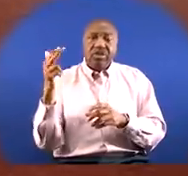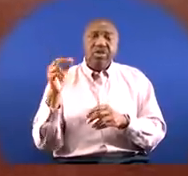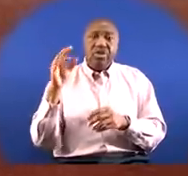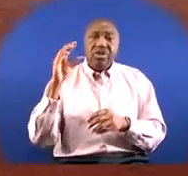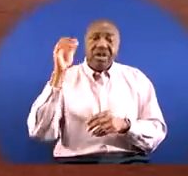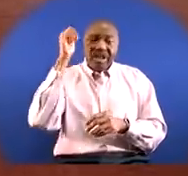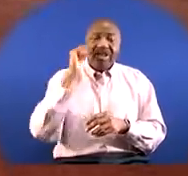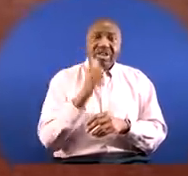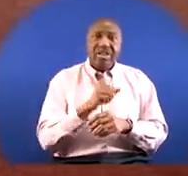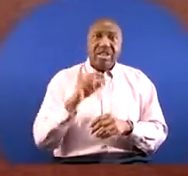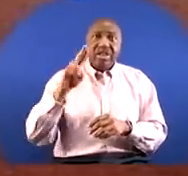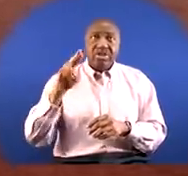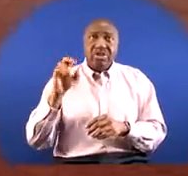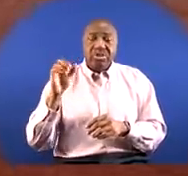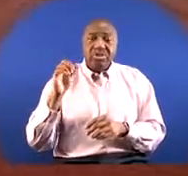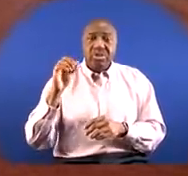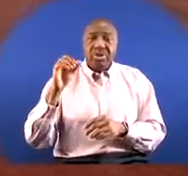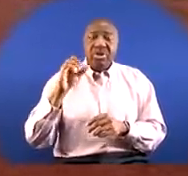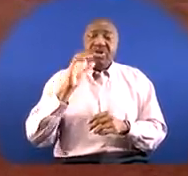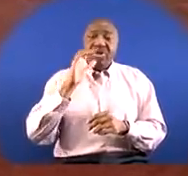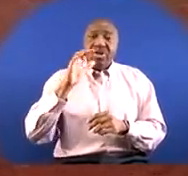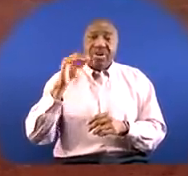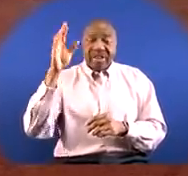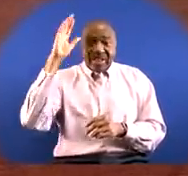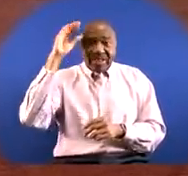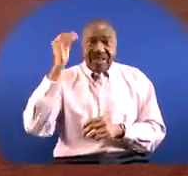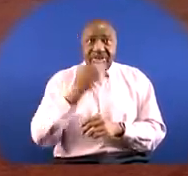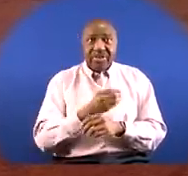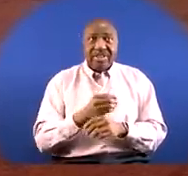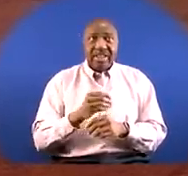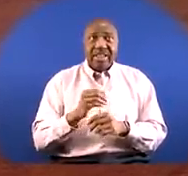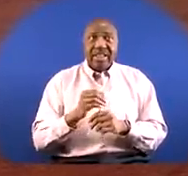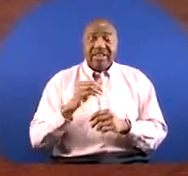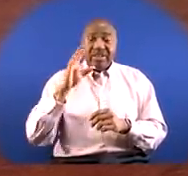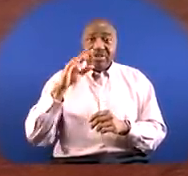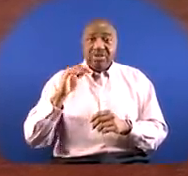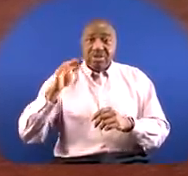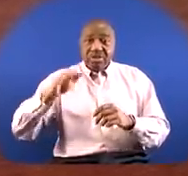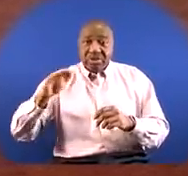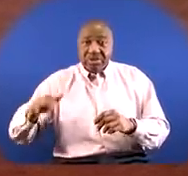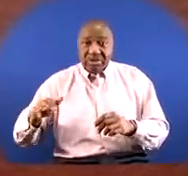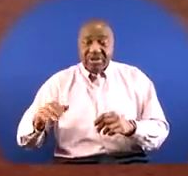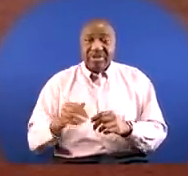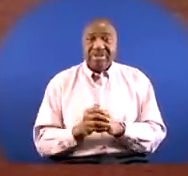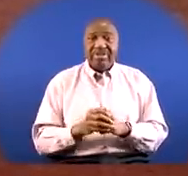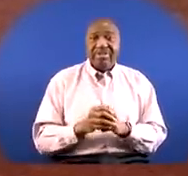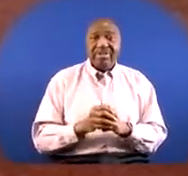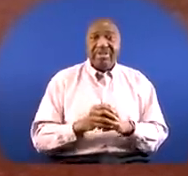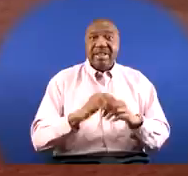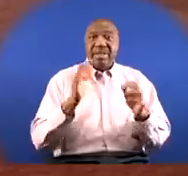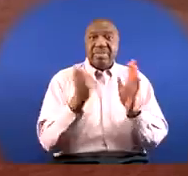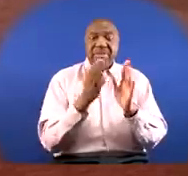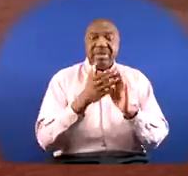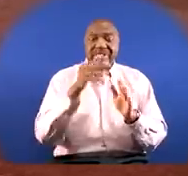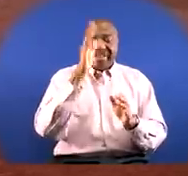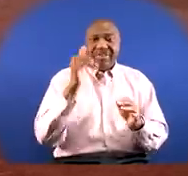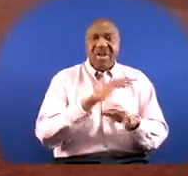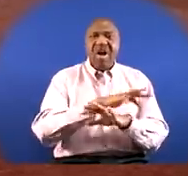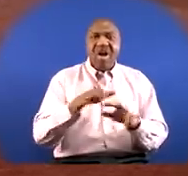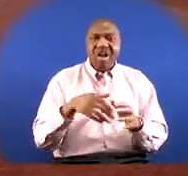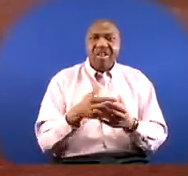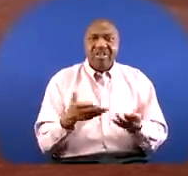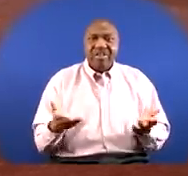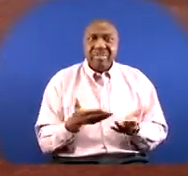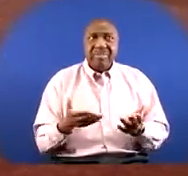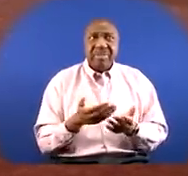two granddaughters, his son-in-law, and his two great-grandchildren. Praise God for all of them in the